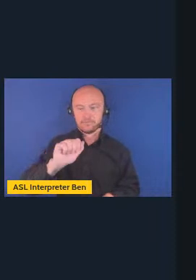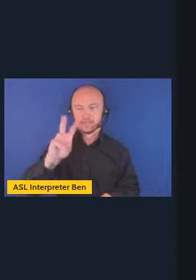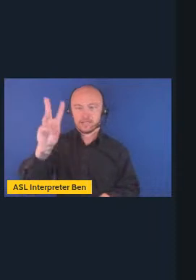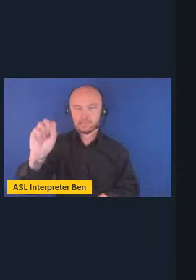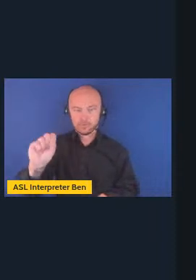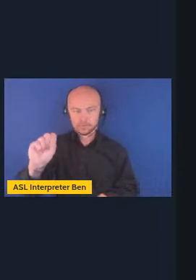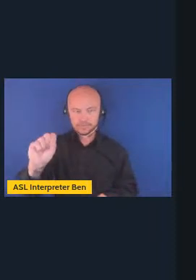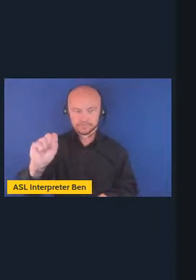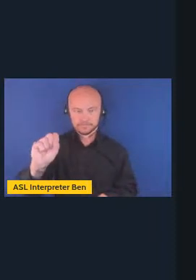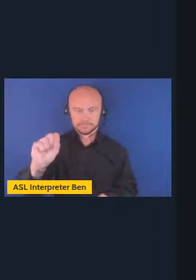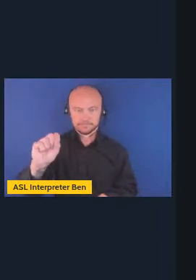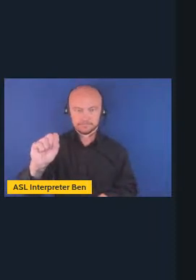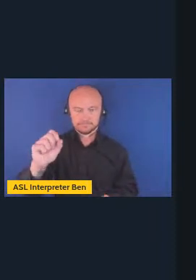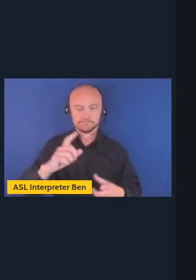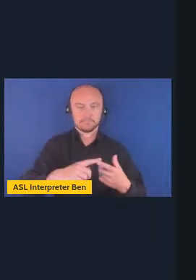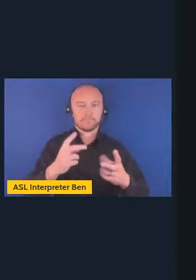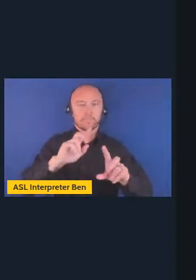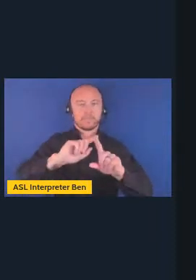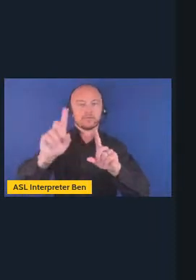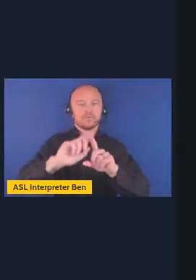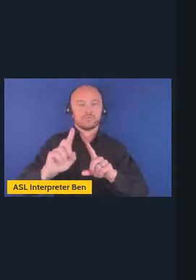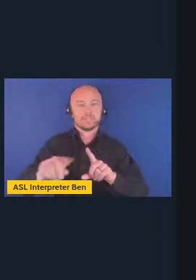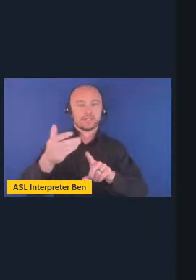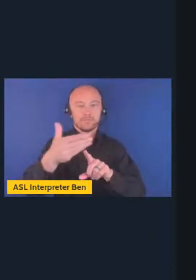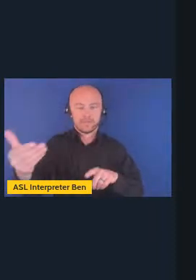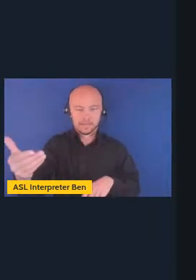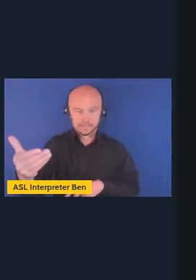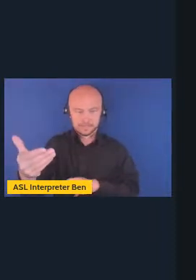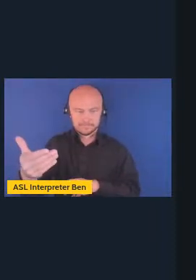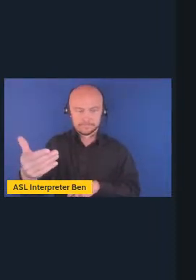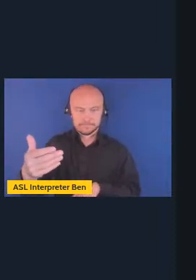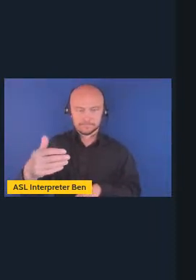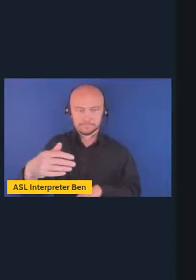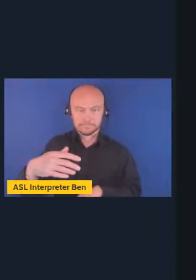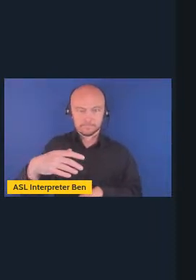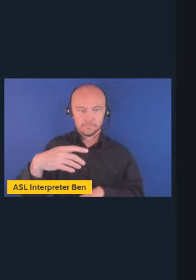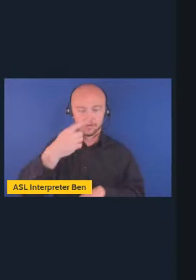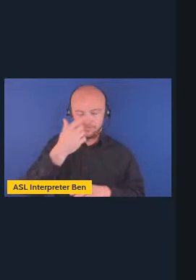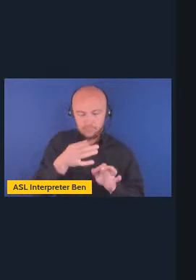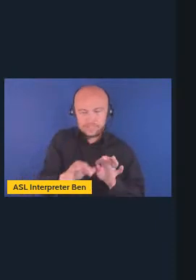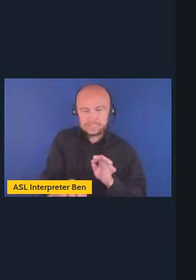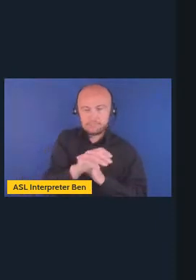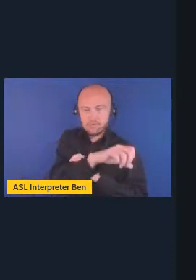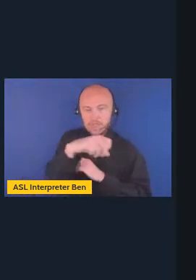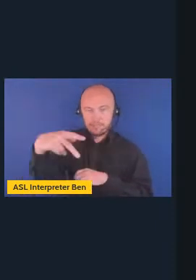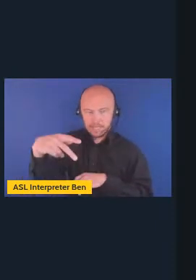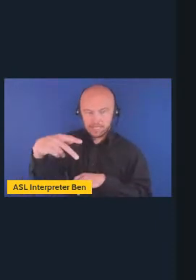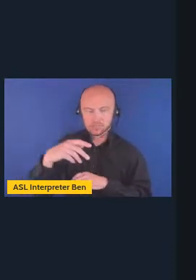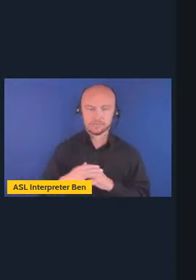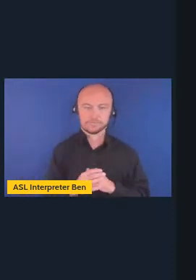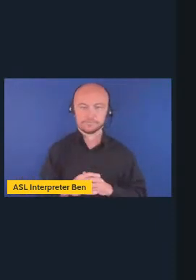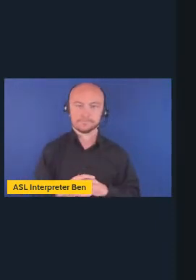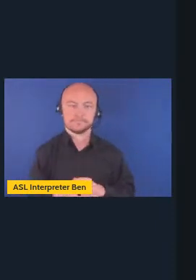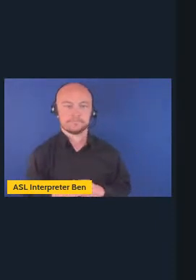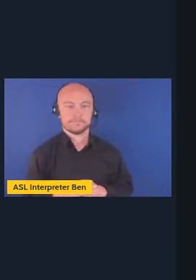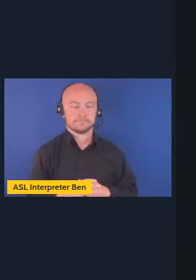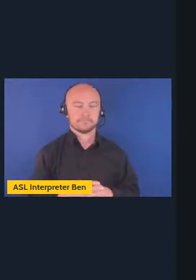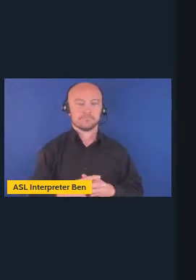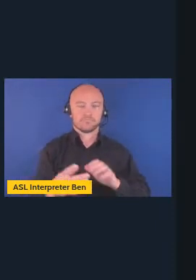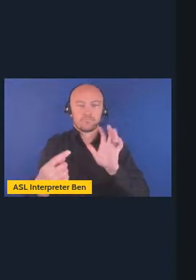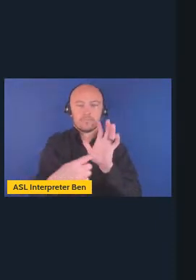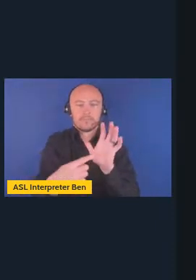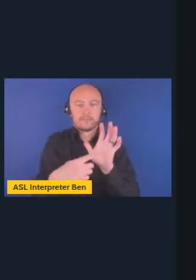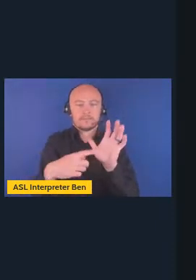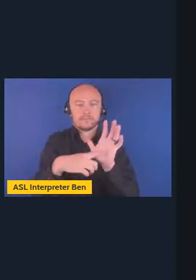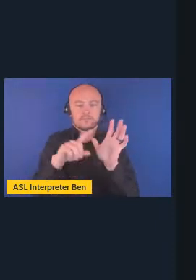-AWS. And there's two different artifacts for this simple application. One of them is, in this example, Terraform assets.